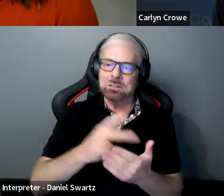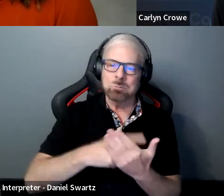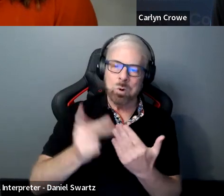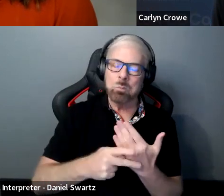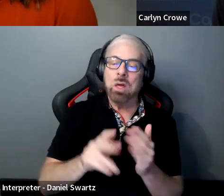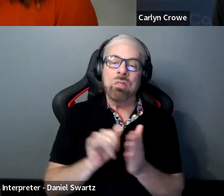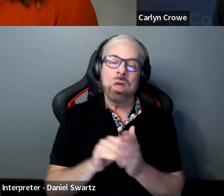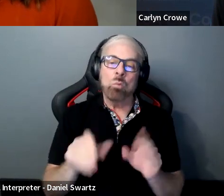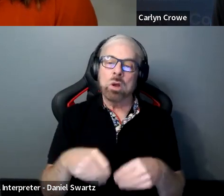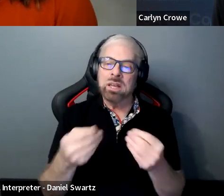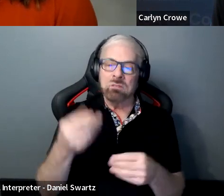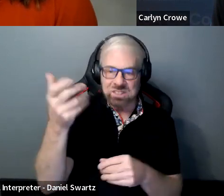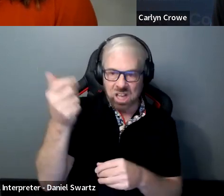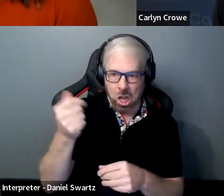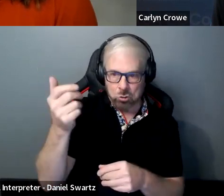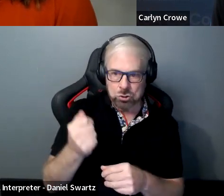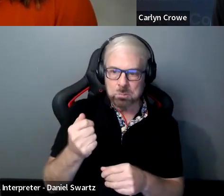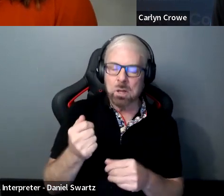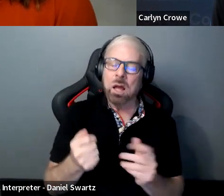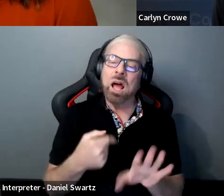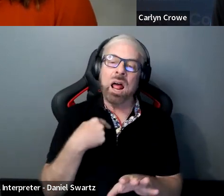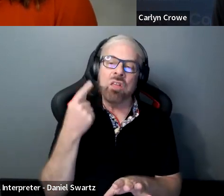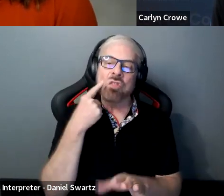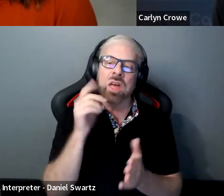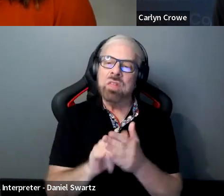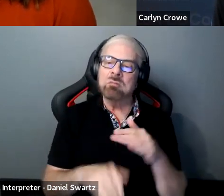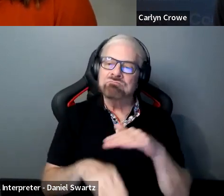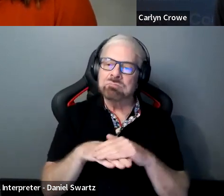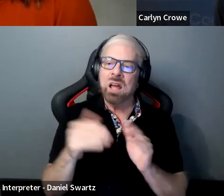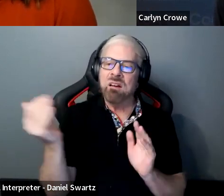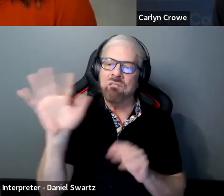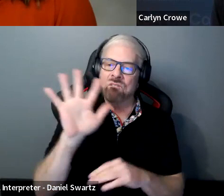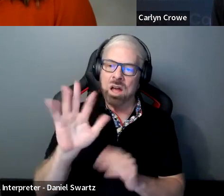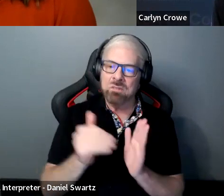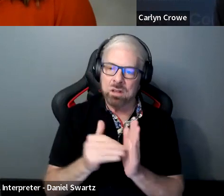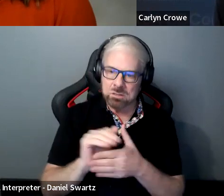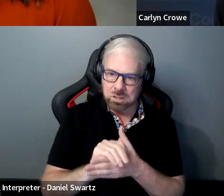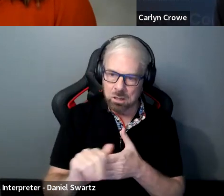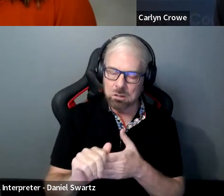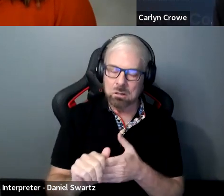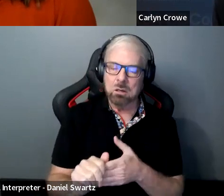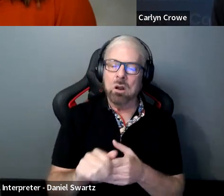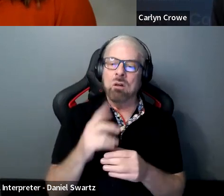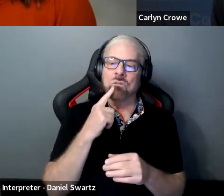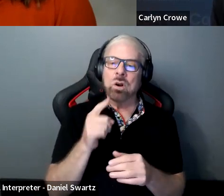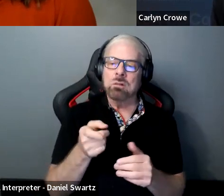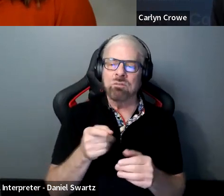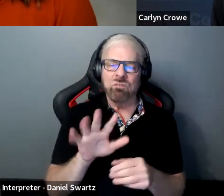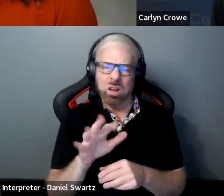that would give scholarships. I think they capped it at $5,000 per person, $5,000 or